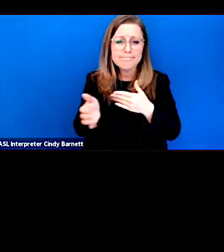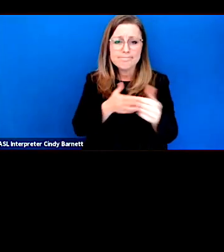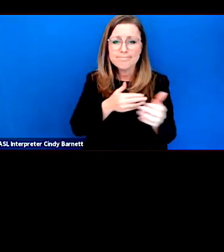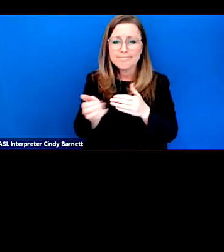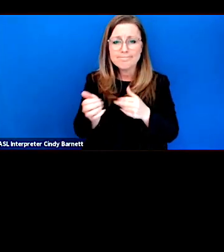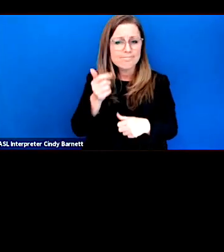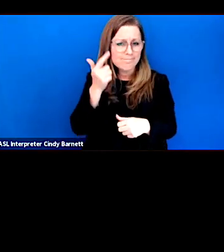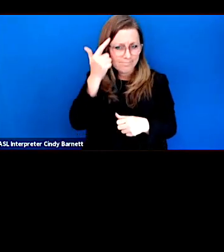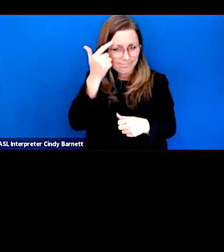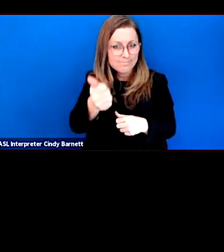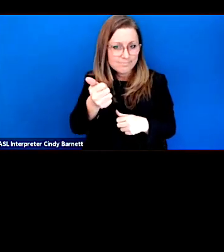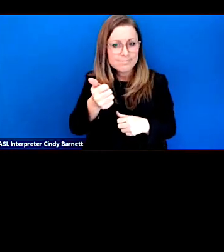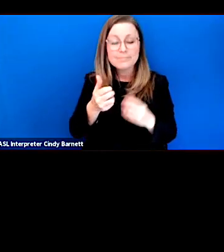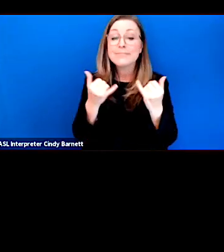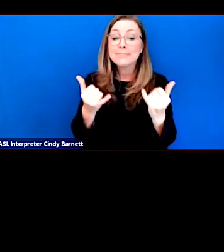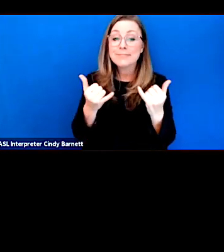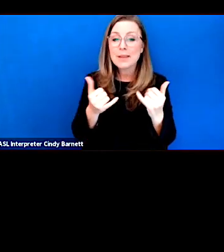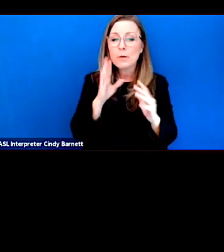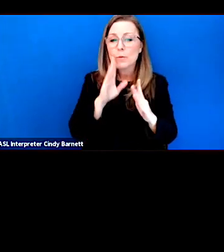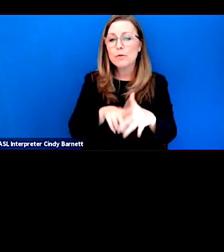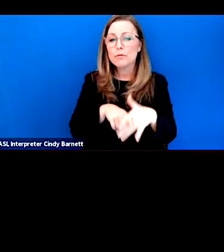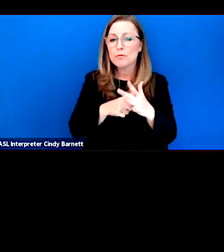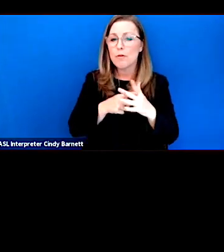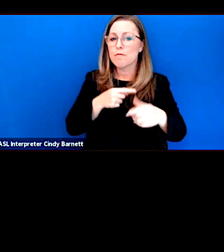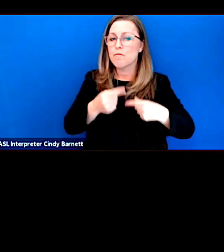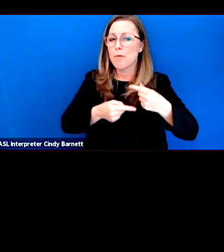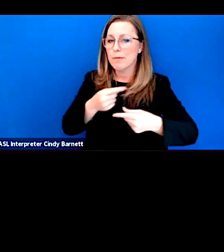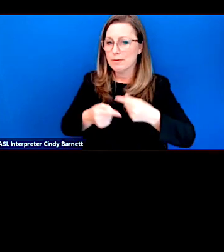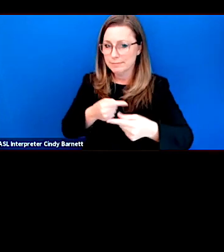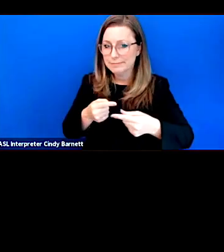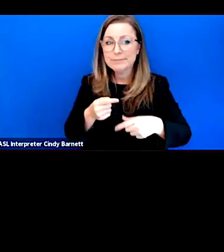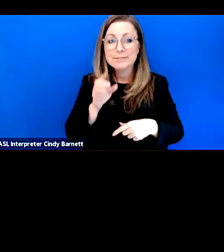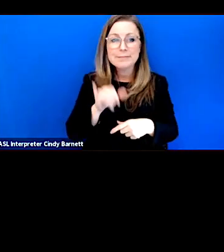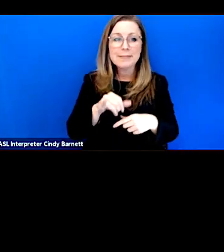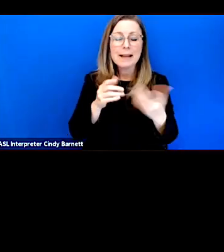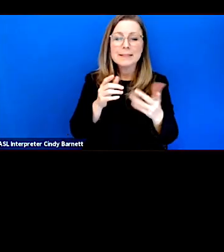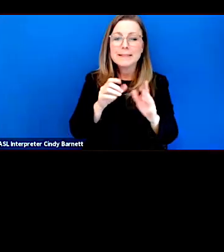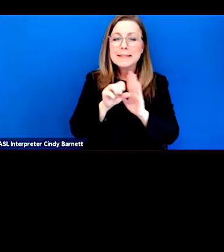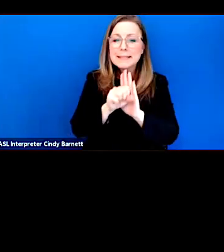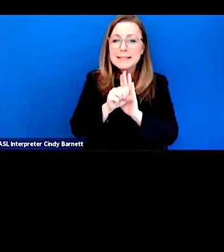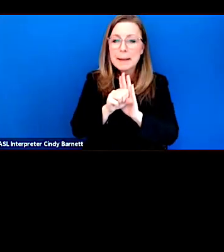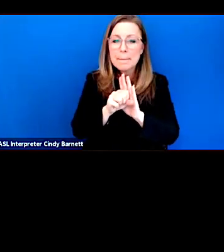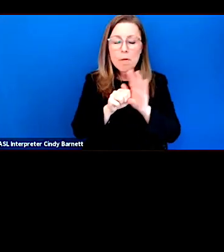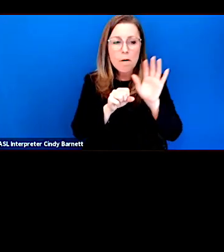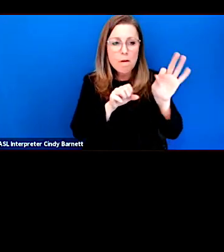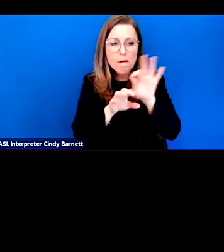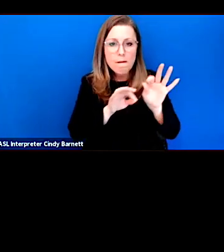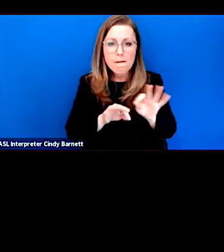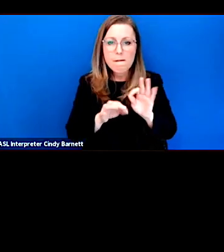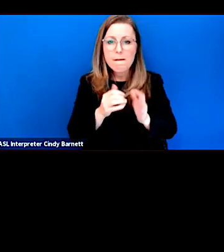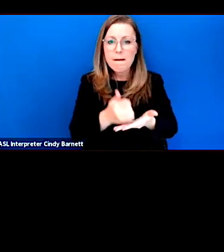is a sampling strategy used for literature searches that help identify pieces of work that may be relevant to your